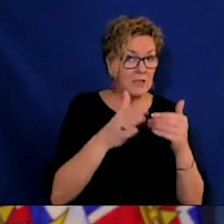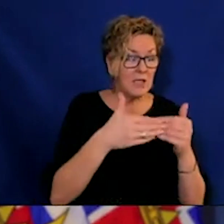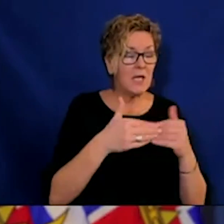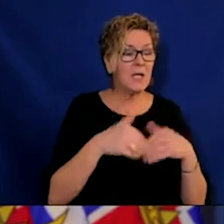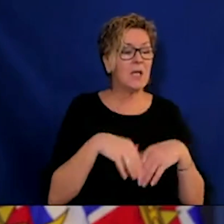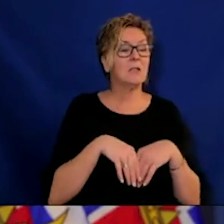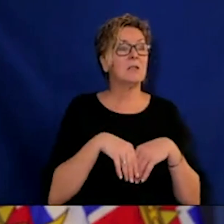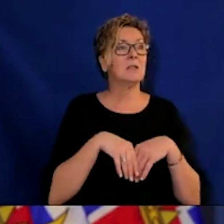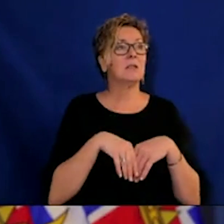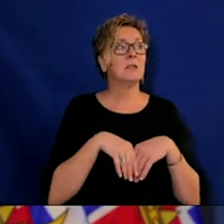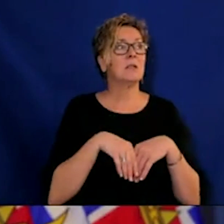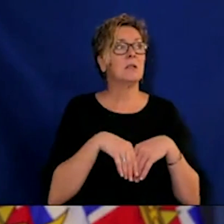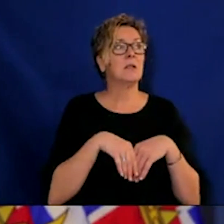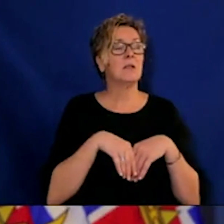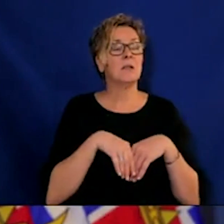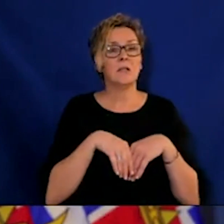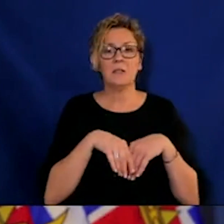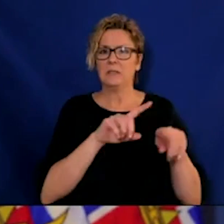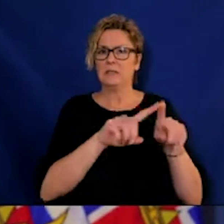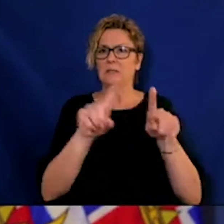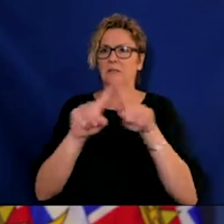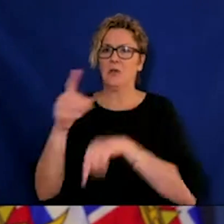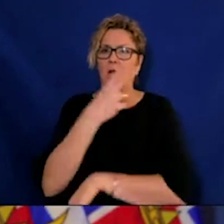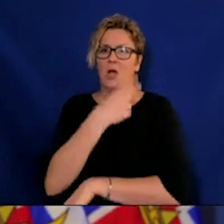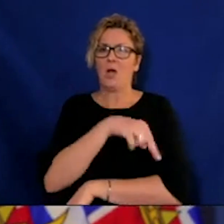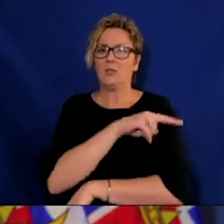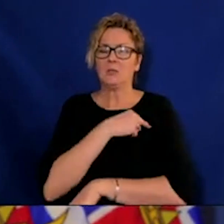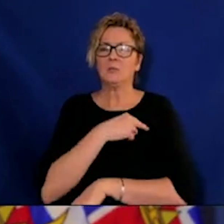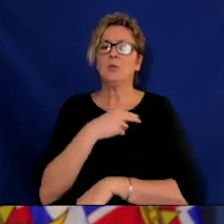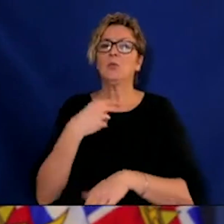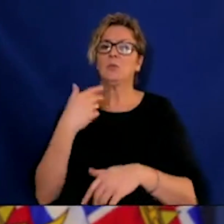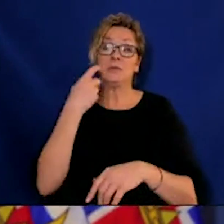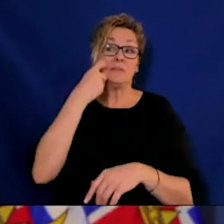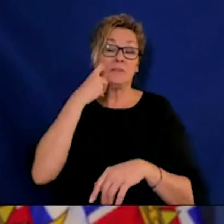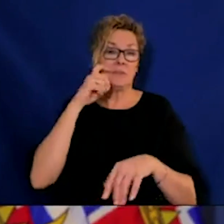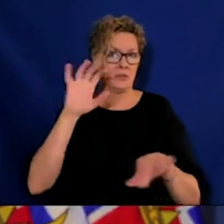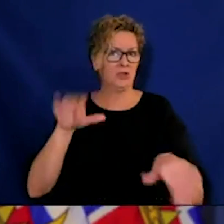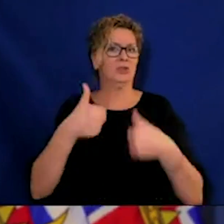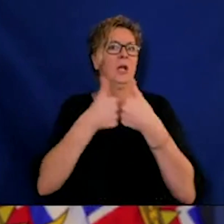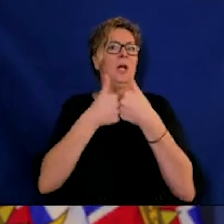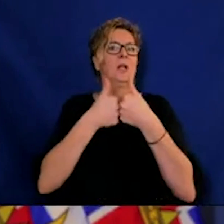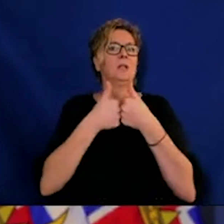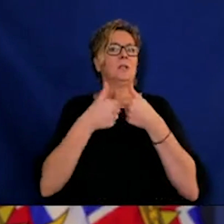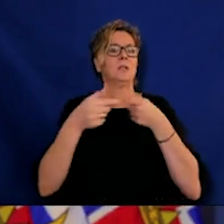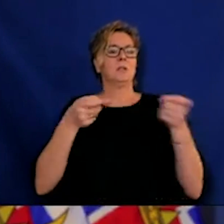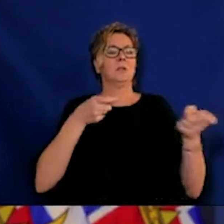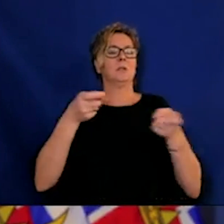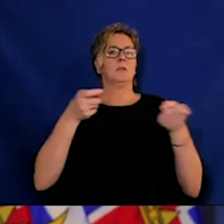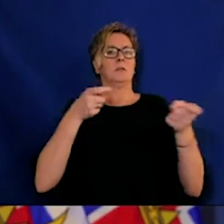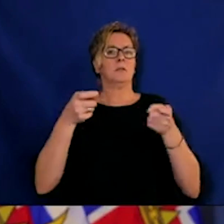an extraordinary challenge for our staff. And it reminds us why we have to,